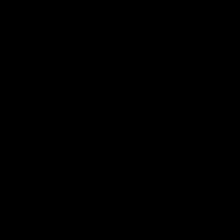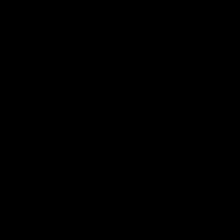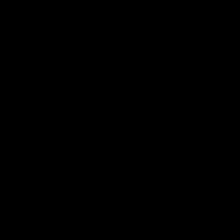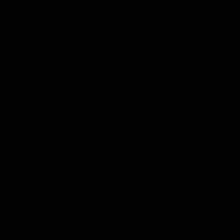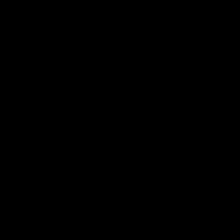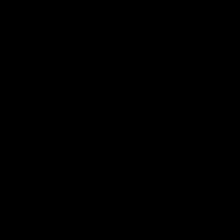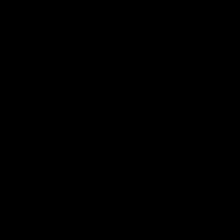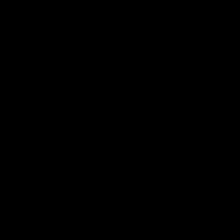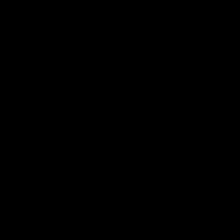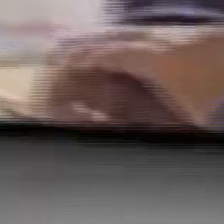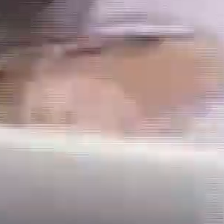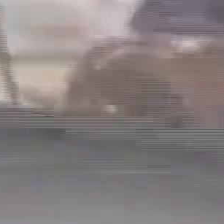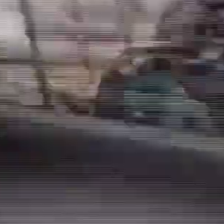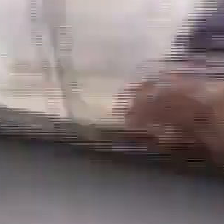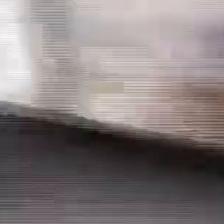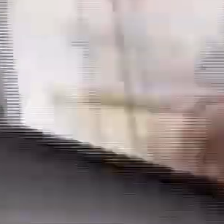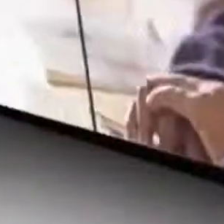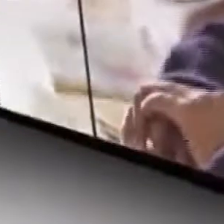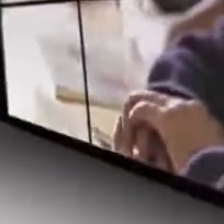Children's Corner.